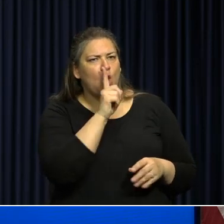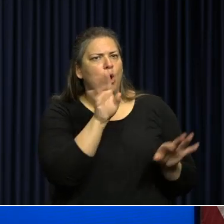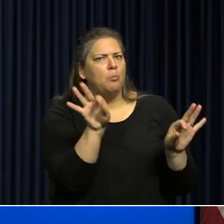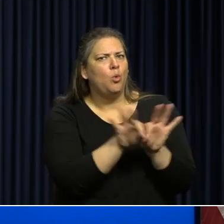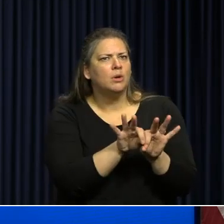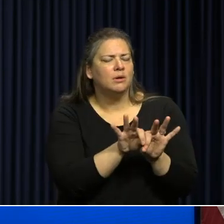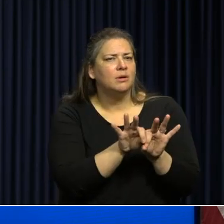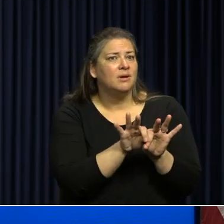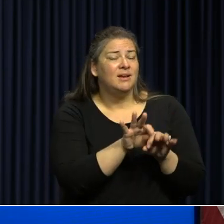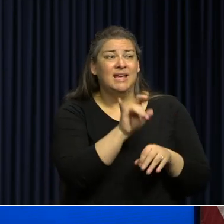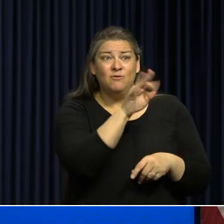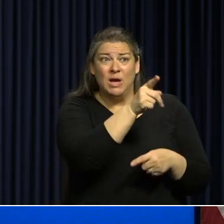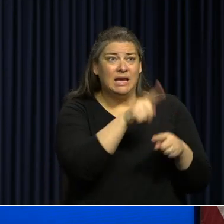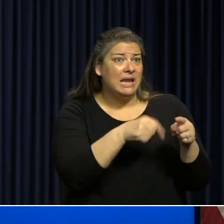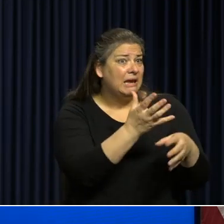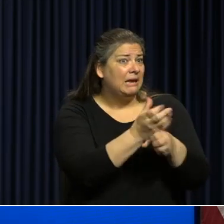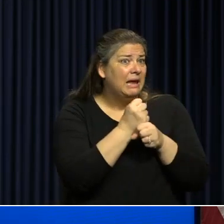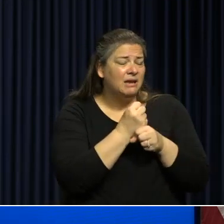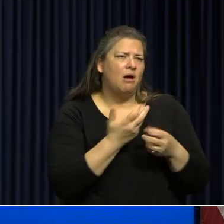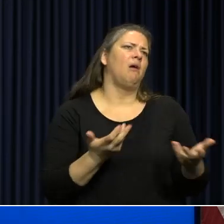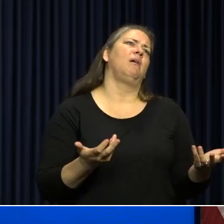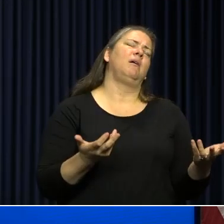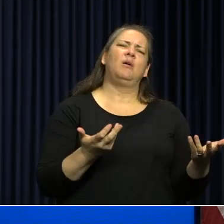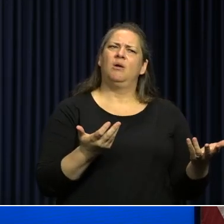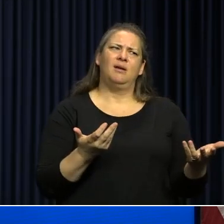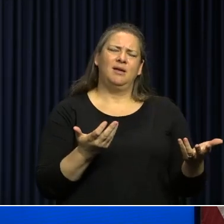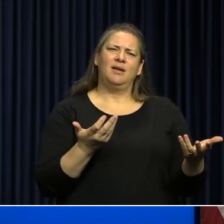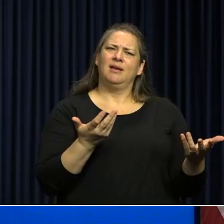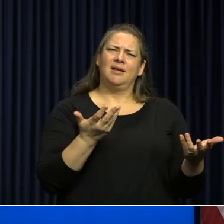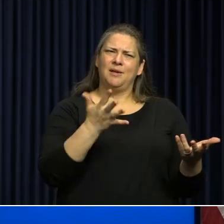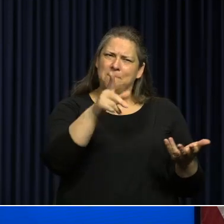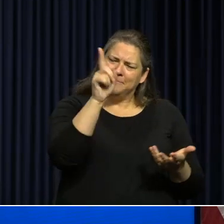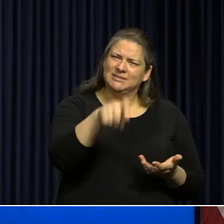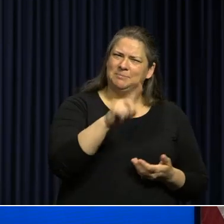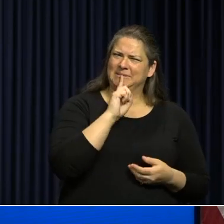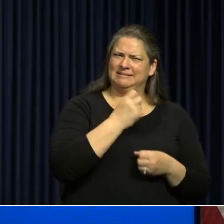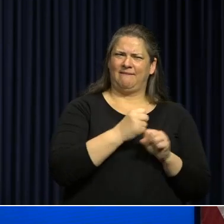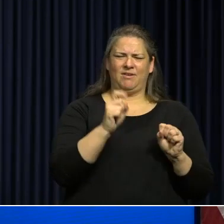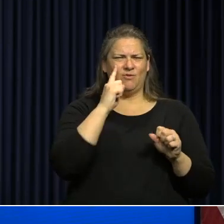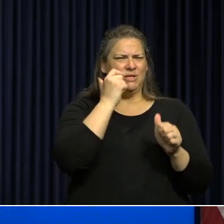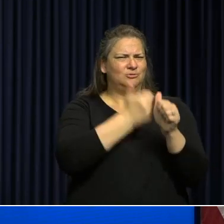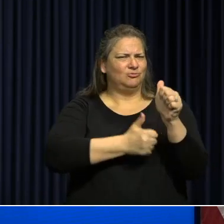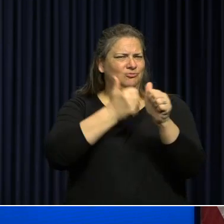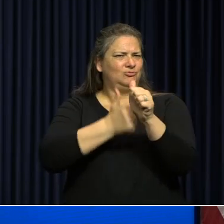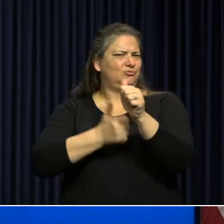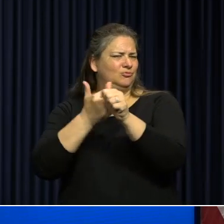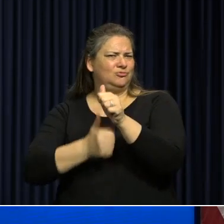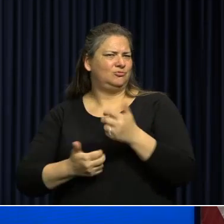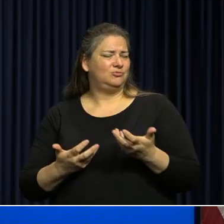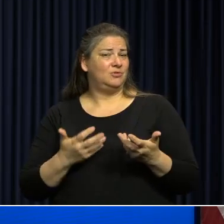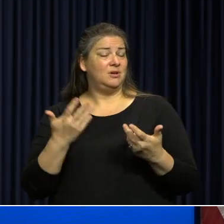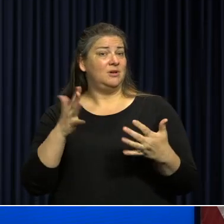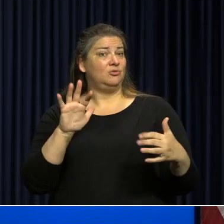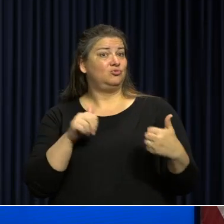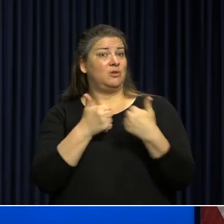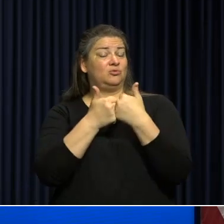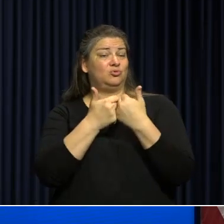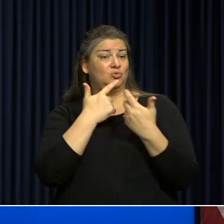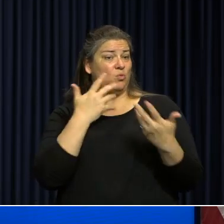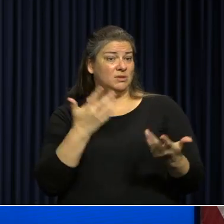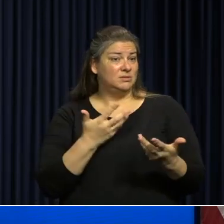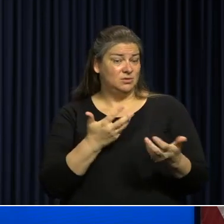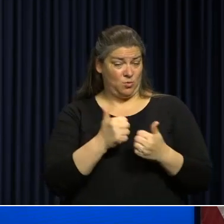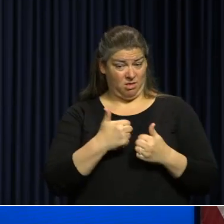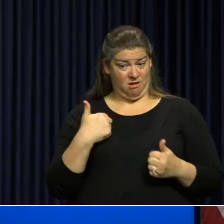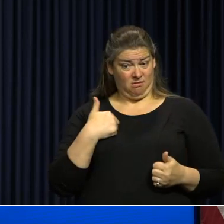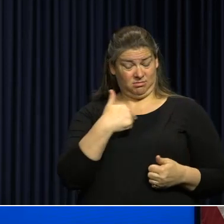question is, if I can't get those, what can I do? I mean, again, it's got to be safe in each and every one. And the challenge here is that